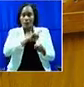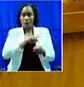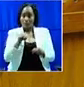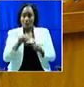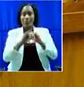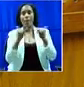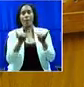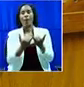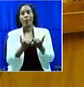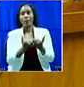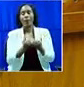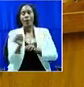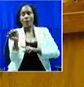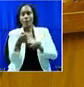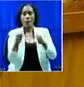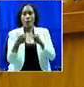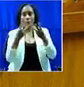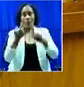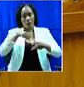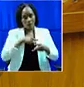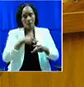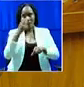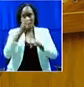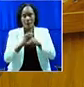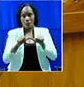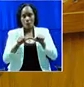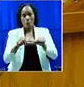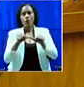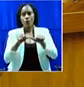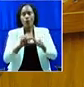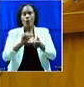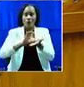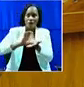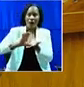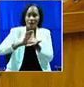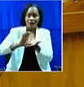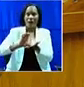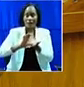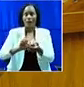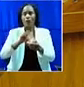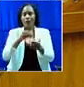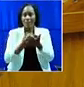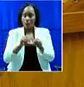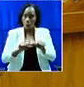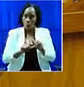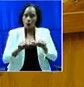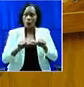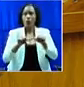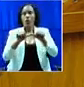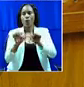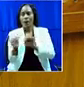would like them to continue funding them so that they can continue employing people and even more